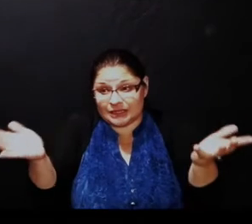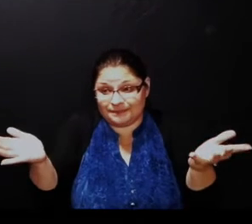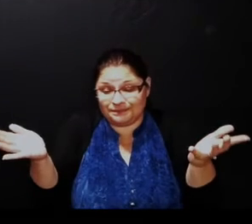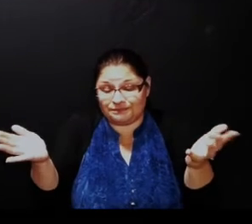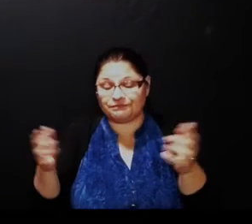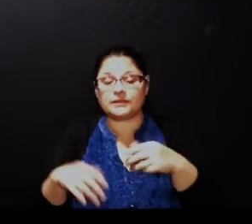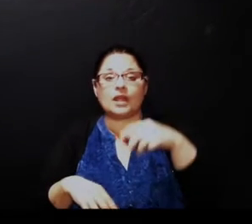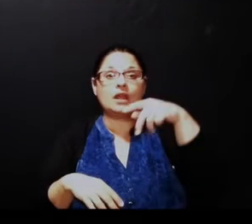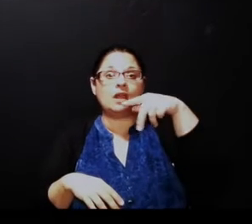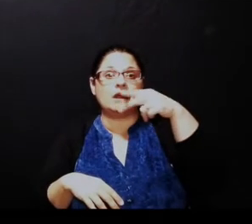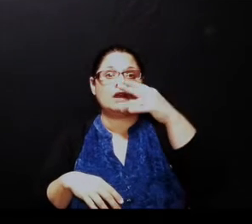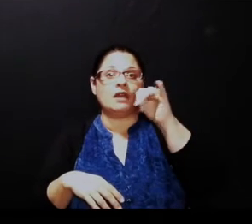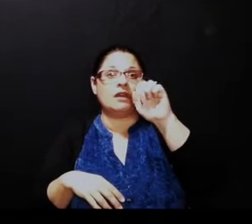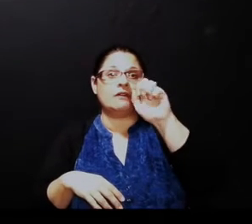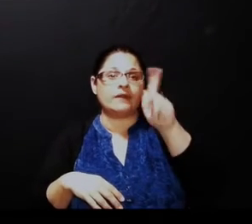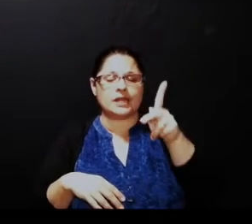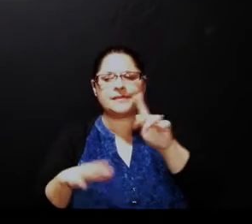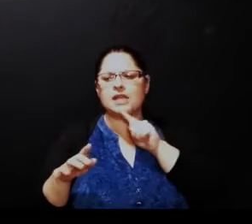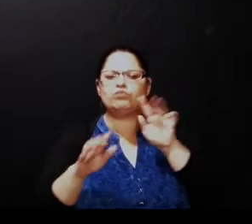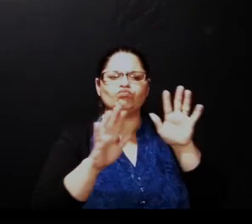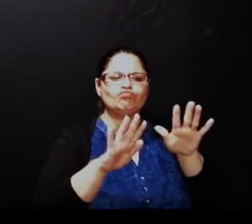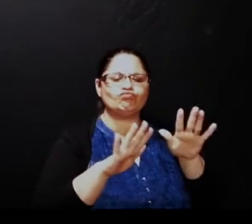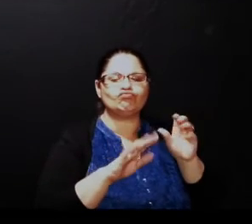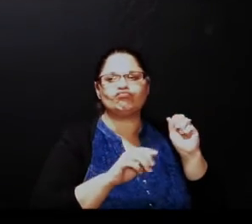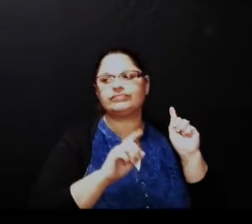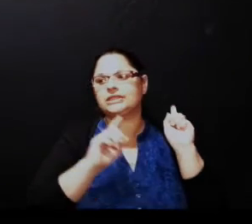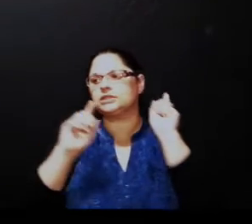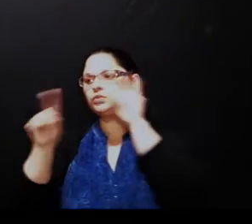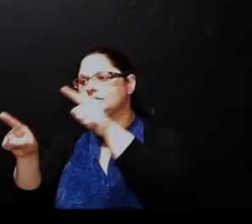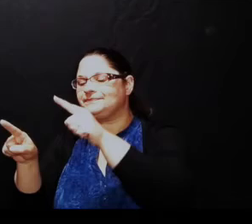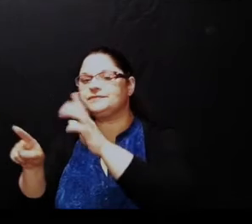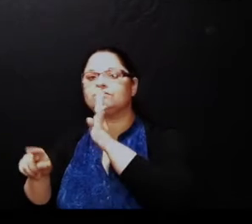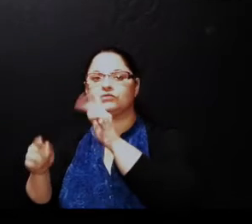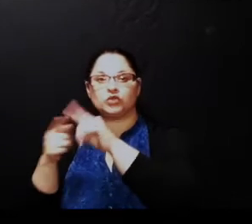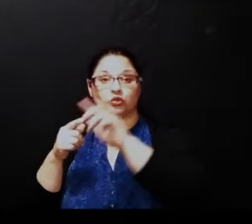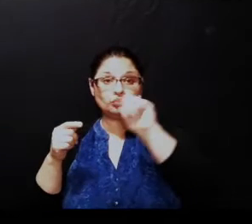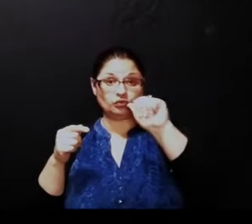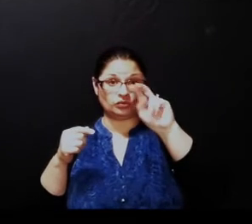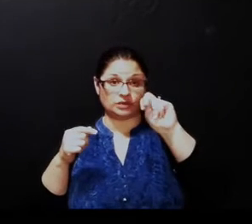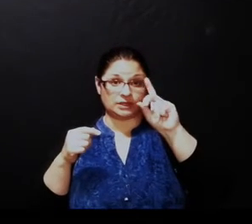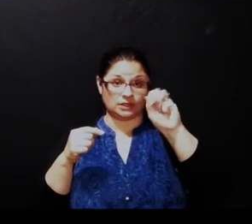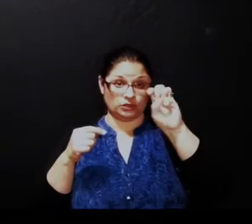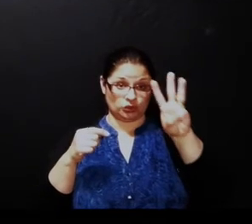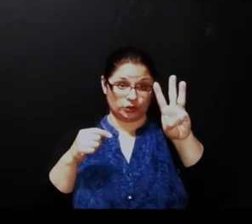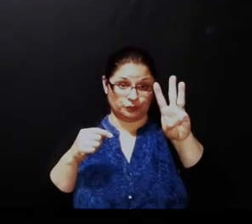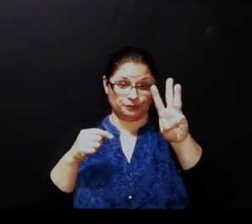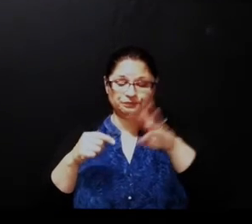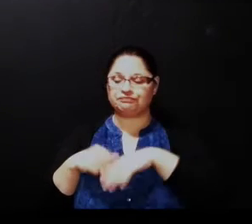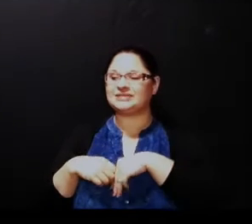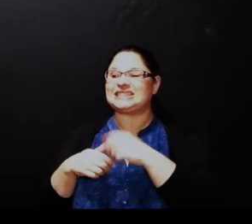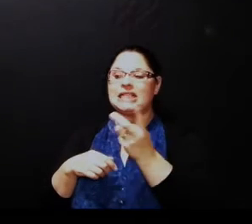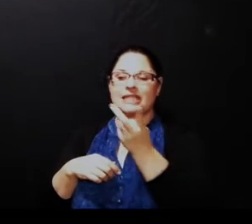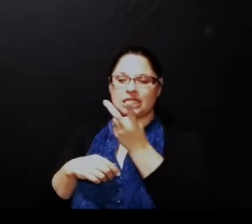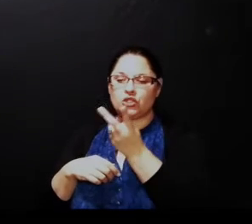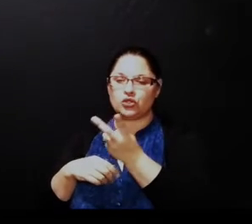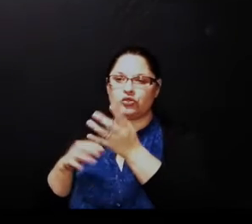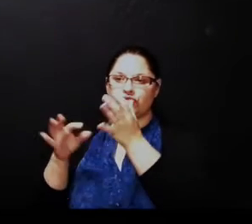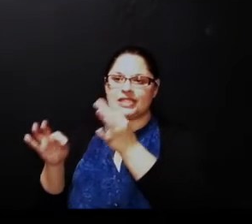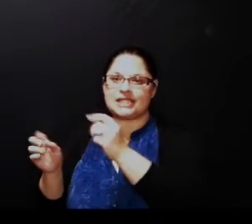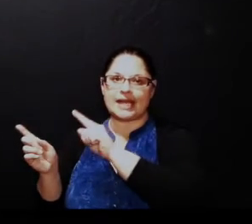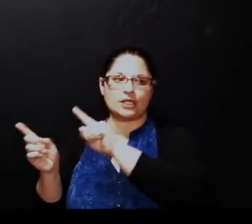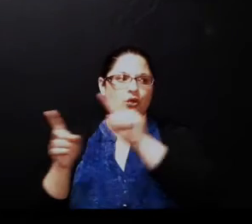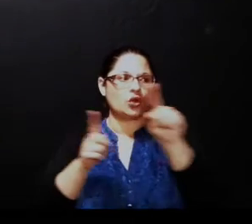Jesus.' Philip cometh and telleth Andrew, and again Andrew and Philip tell Jesus. And Jesus answered